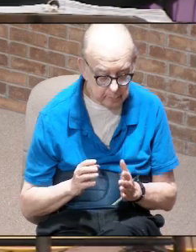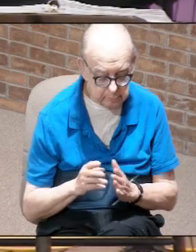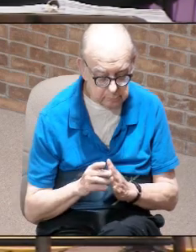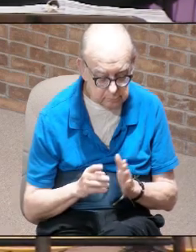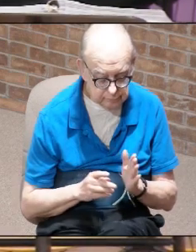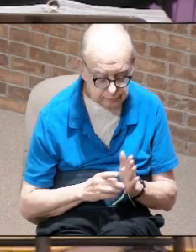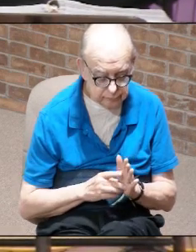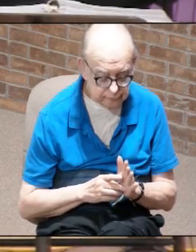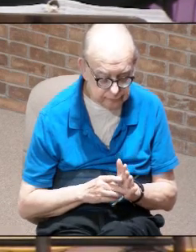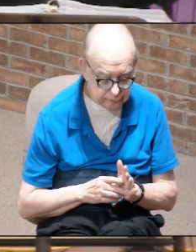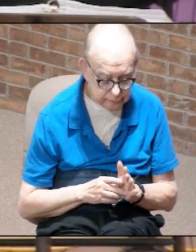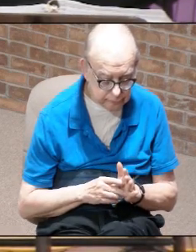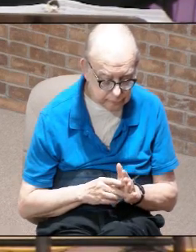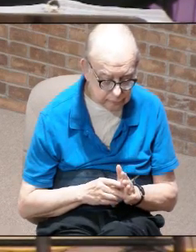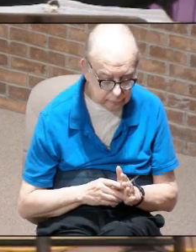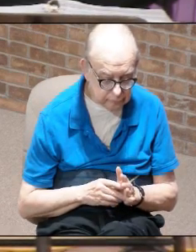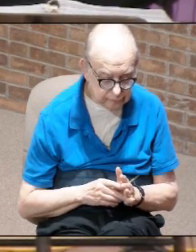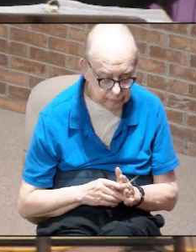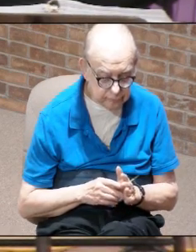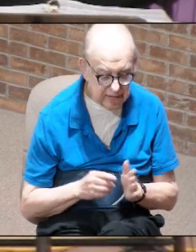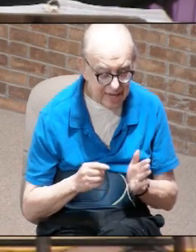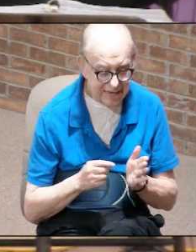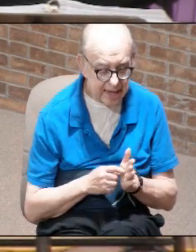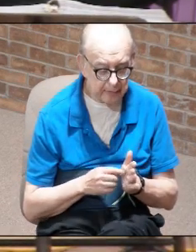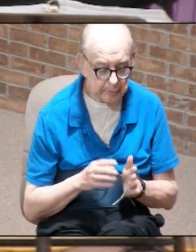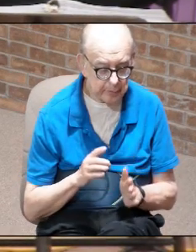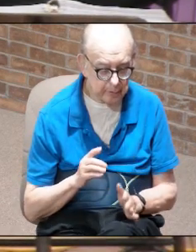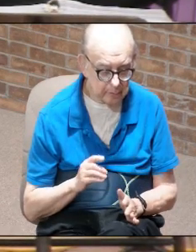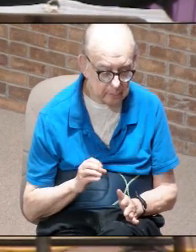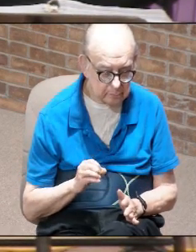The debt principle is this, ladies and gentlemen.